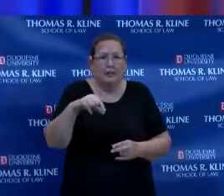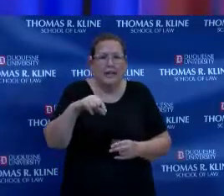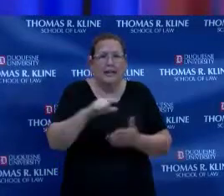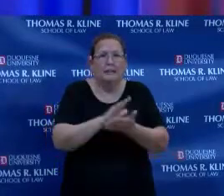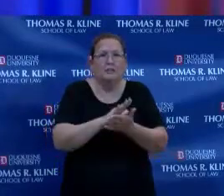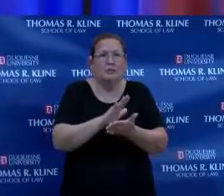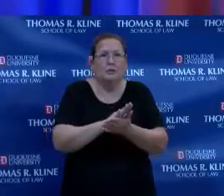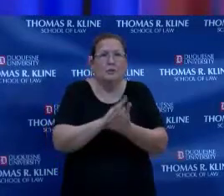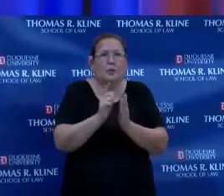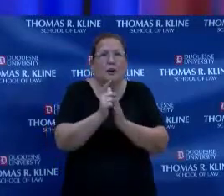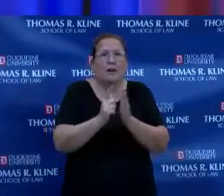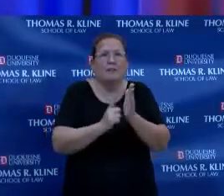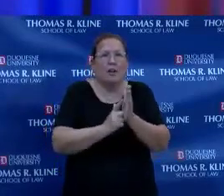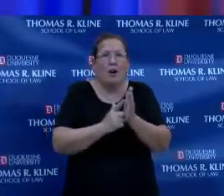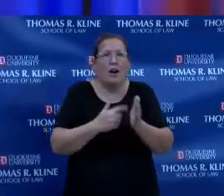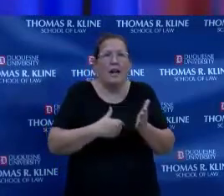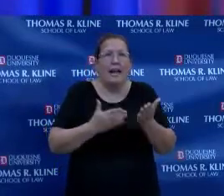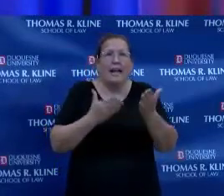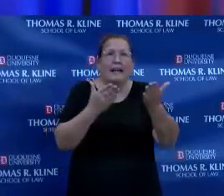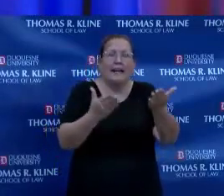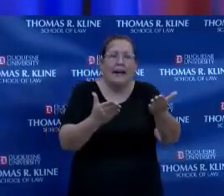I offer it as a